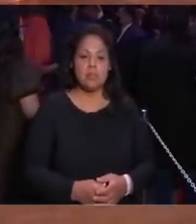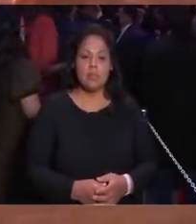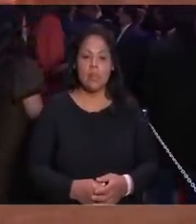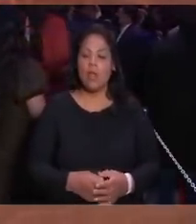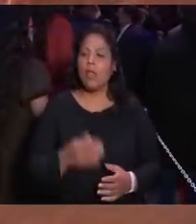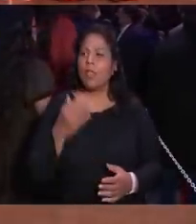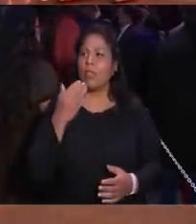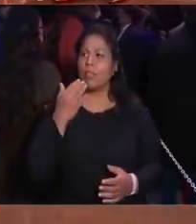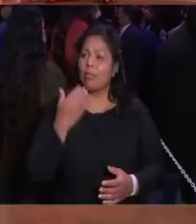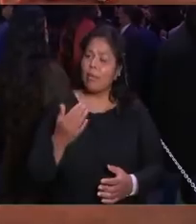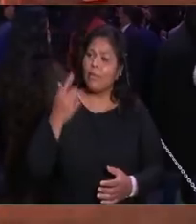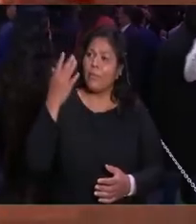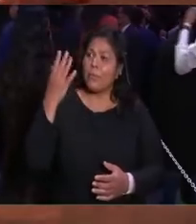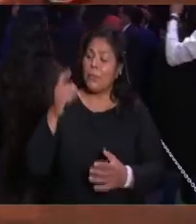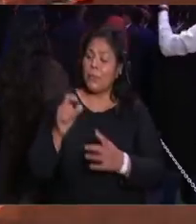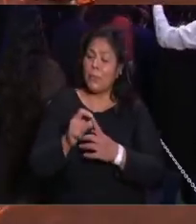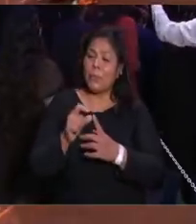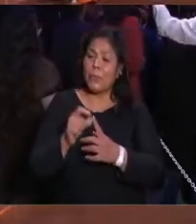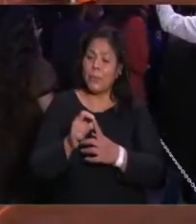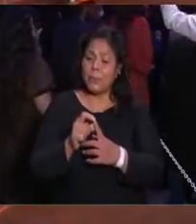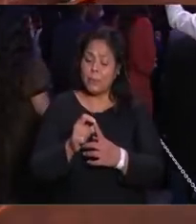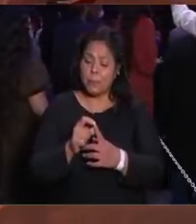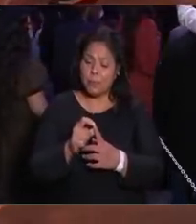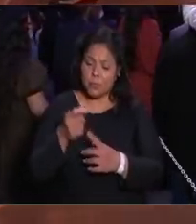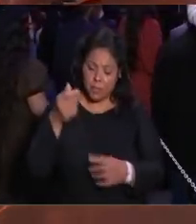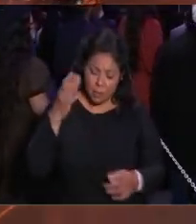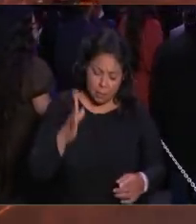Thank you for your word, God.